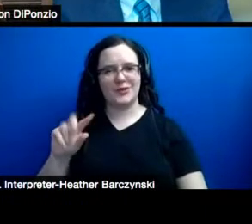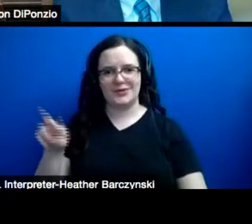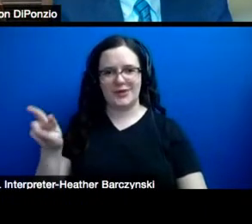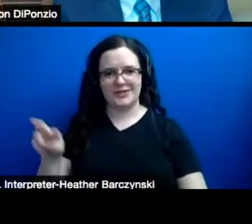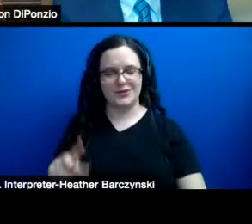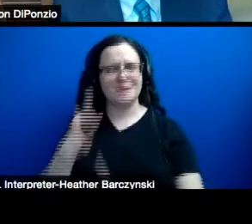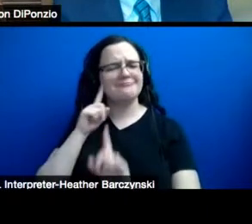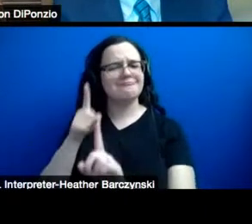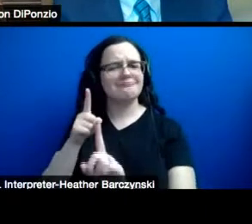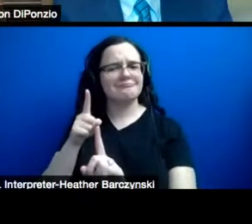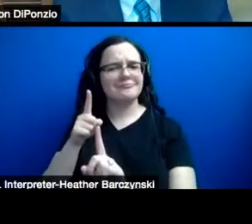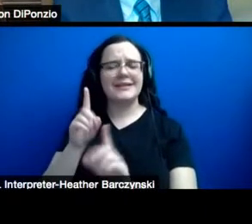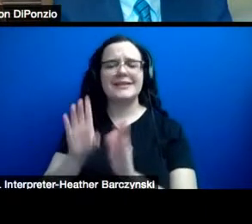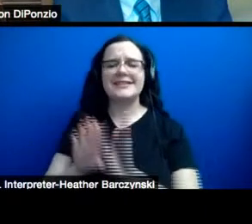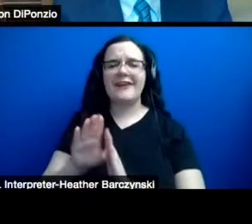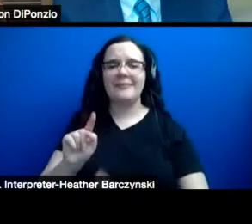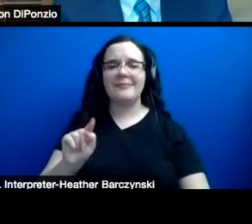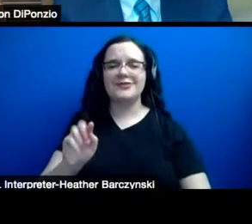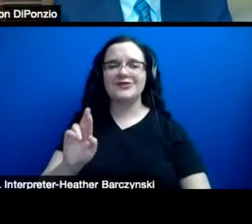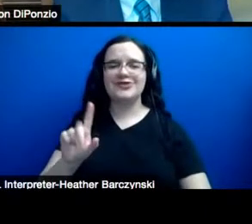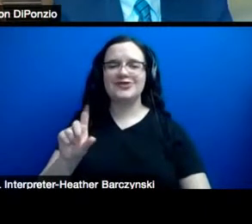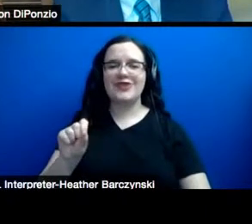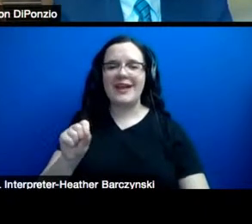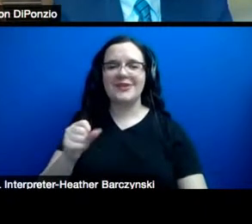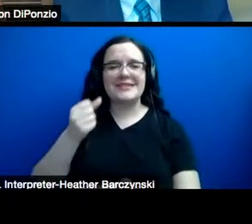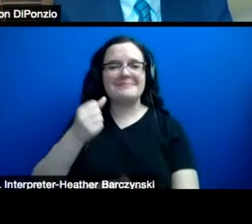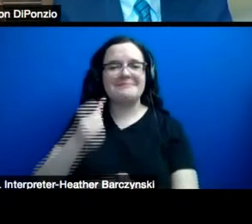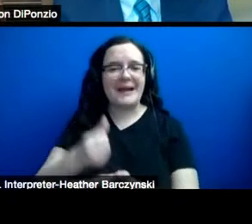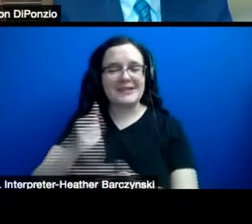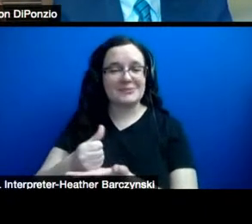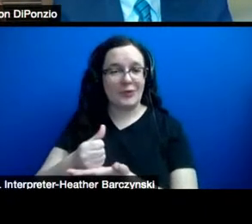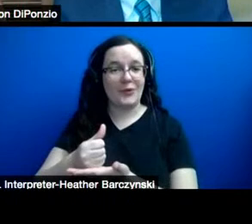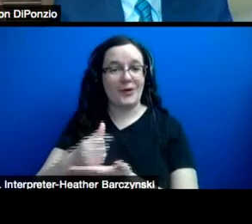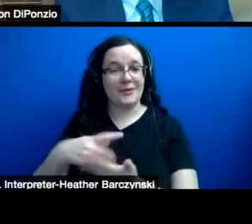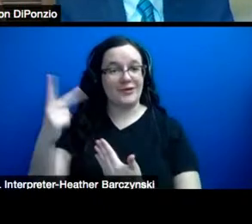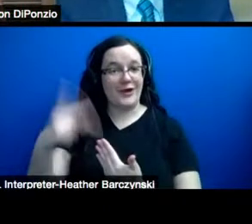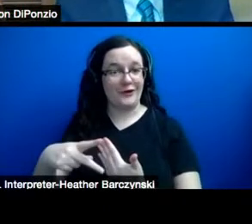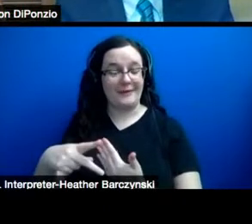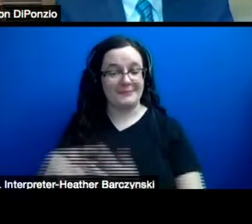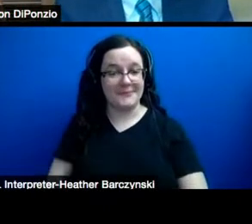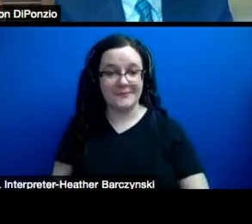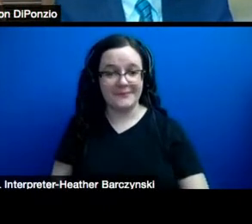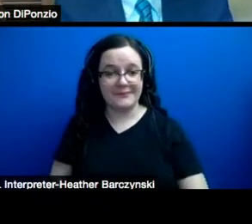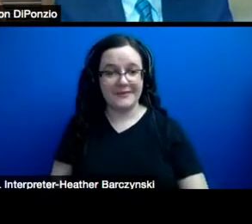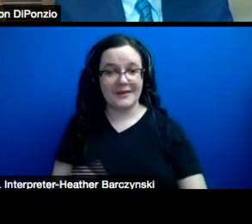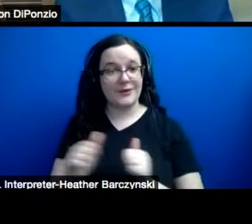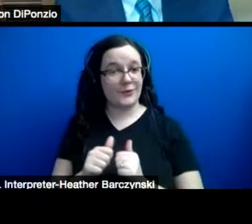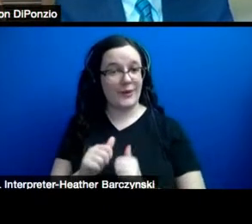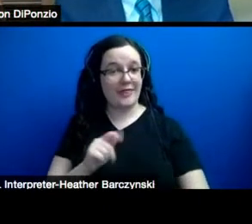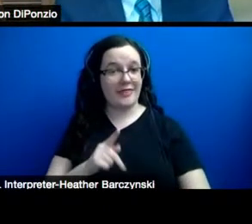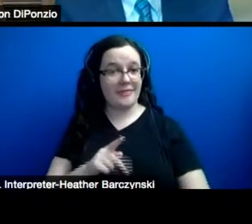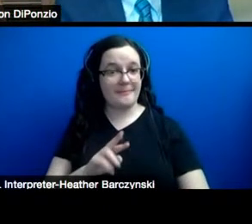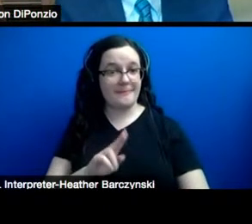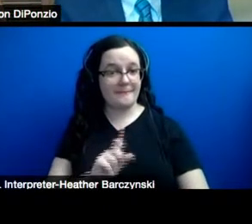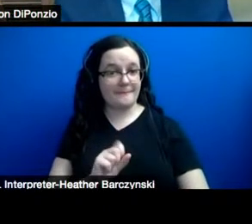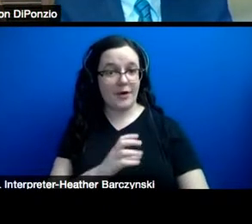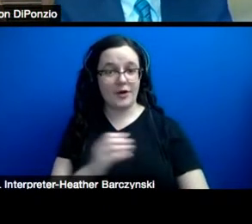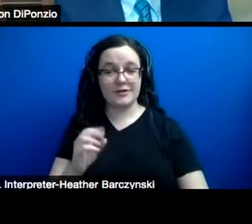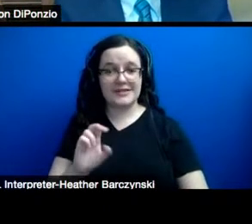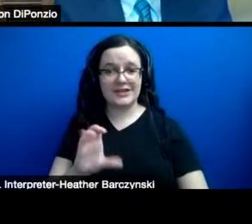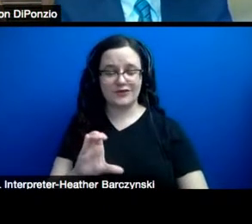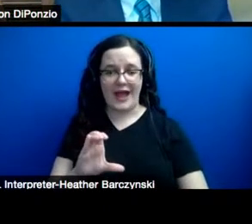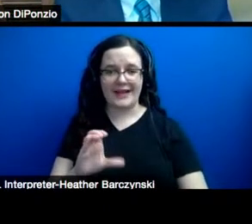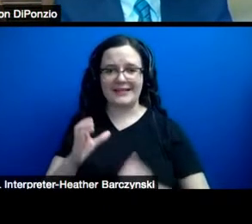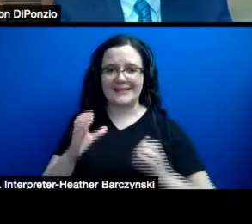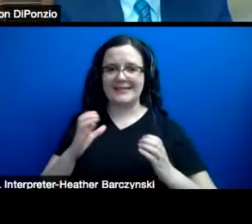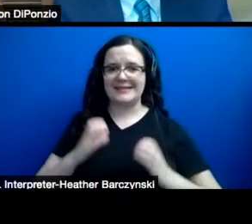Trails Passport program with the Parks and Recreation Citizen Advisory